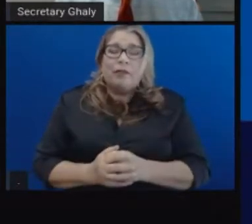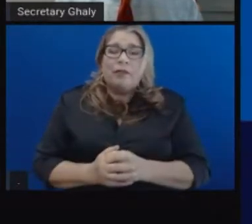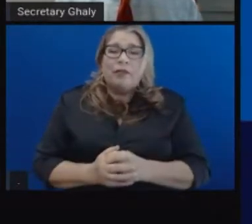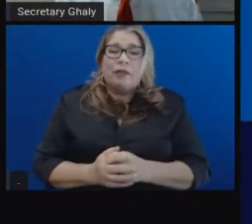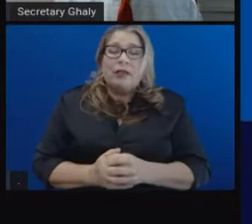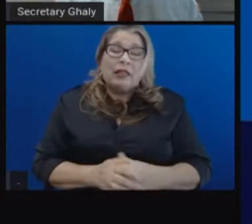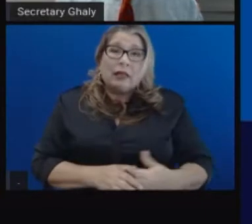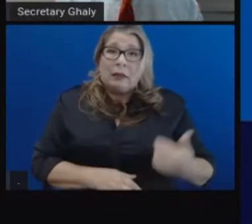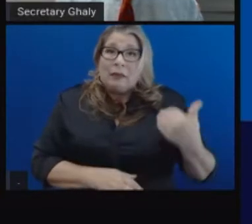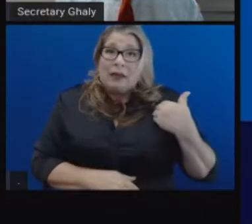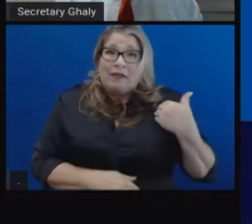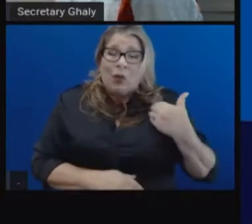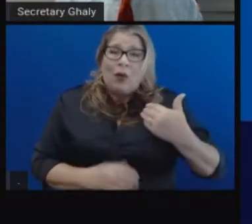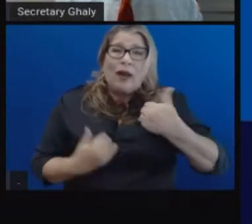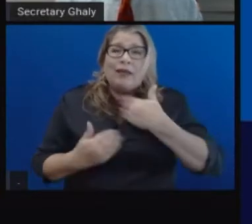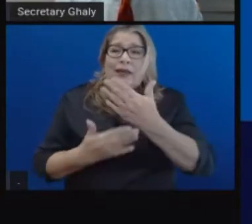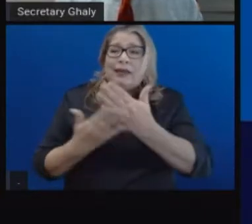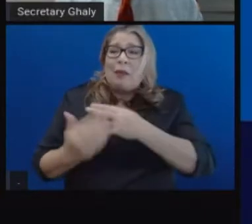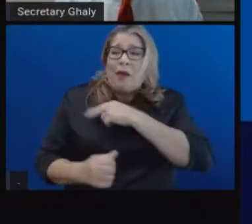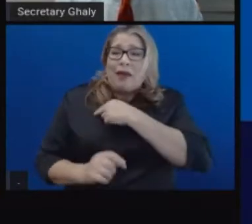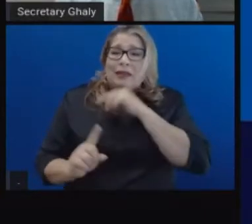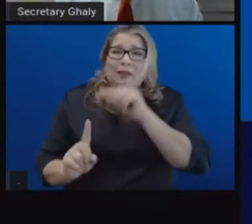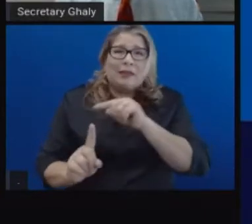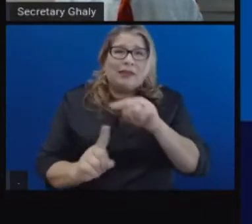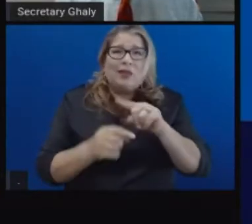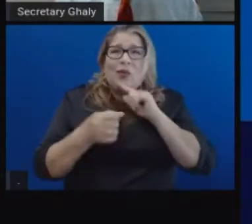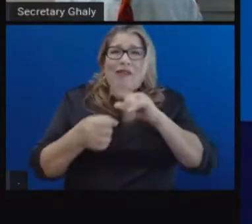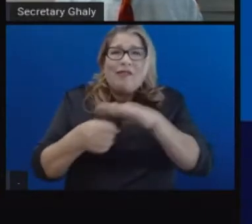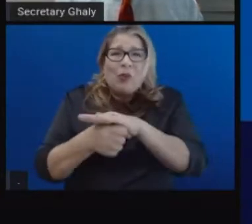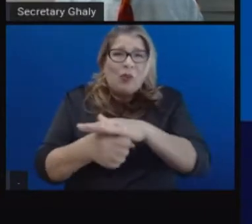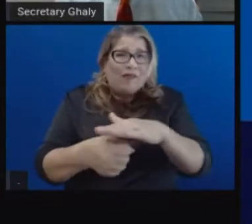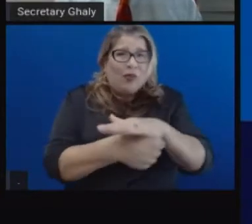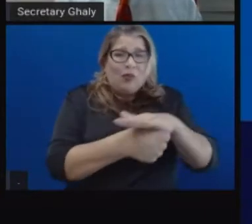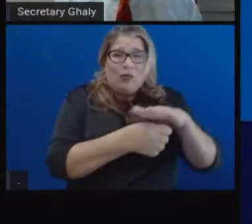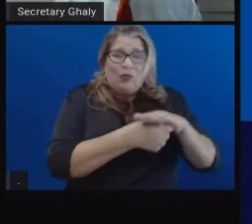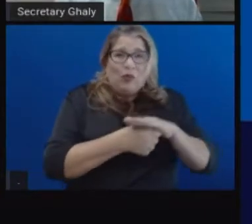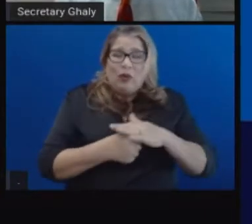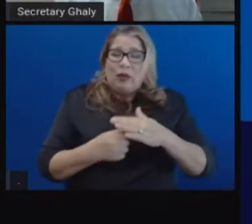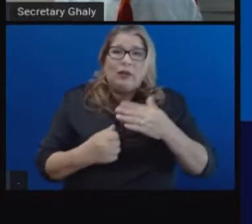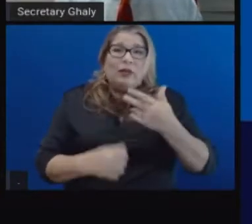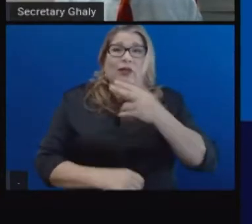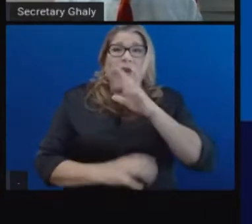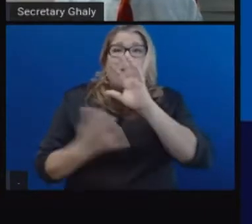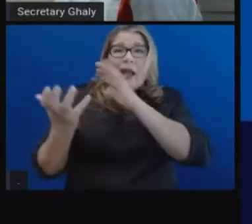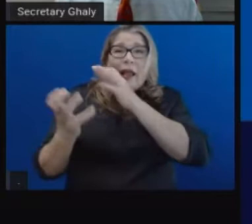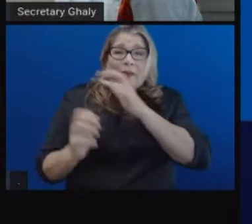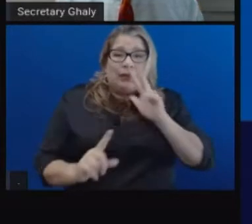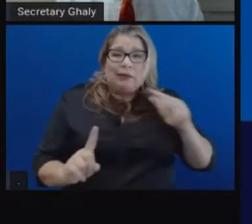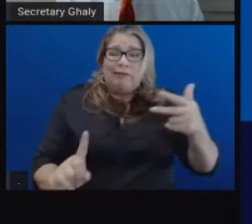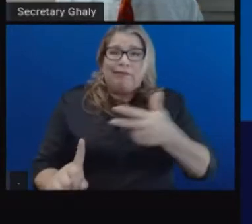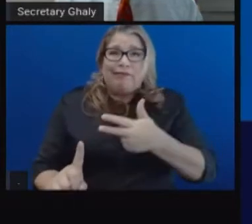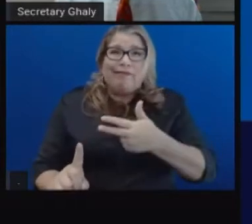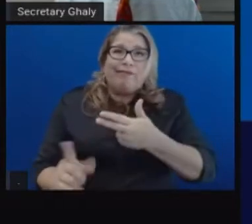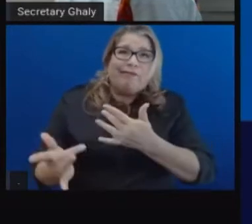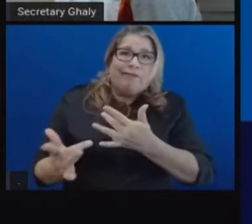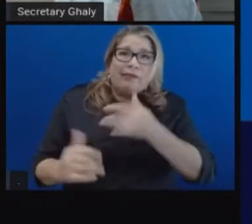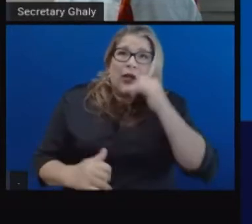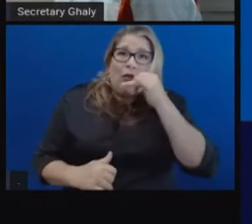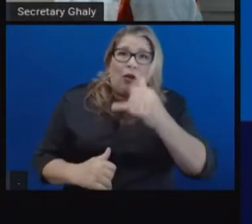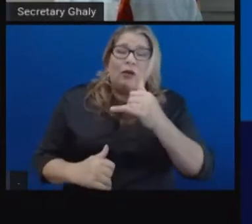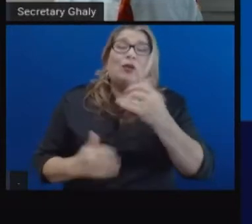long waits to hospitals with capacity, an important typical strategy that our